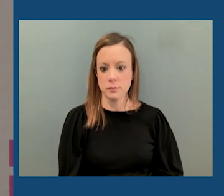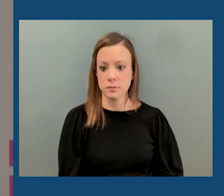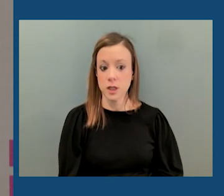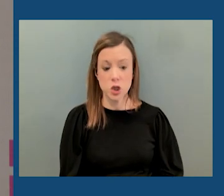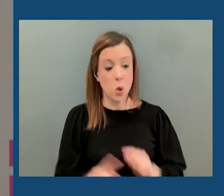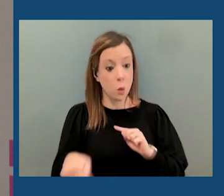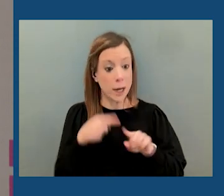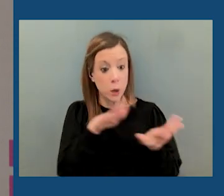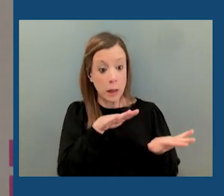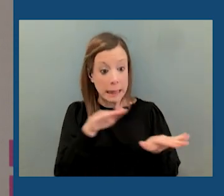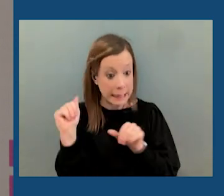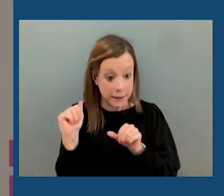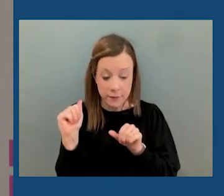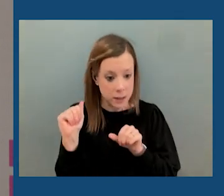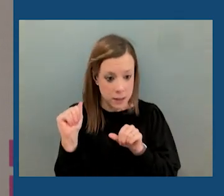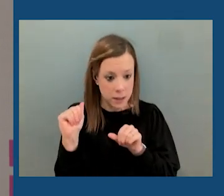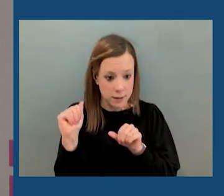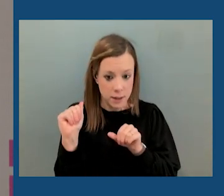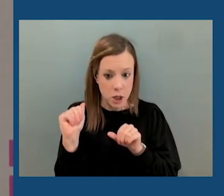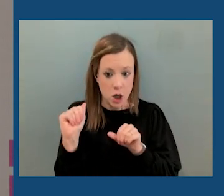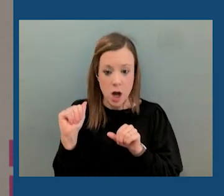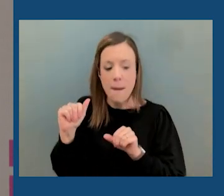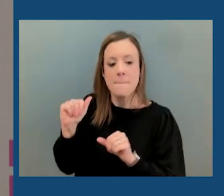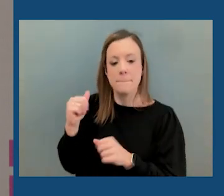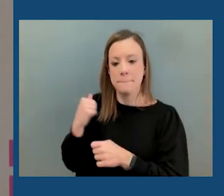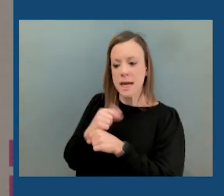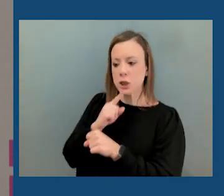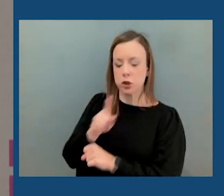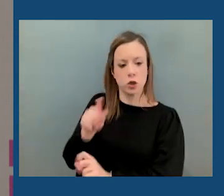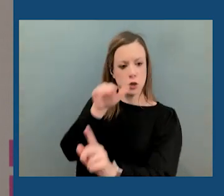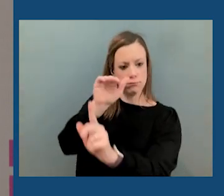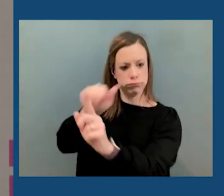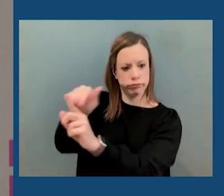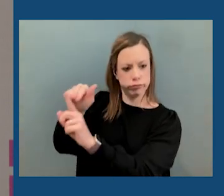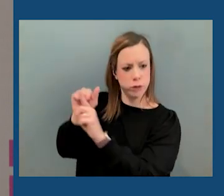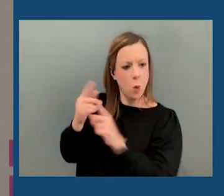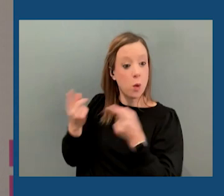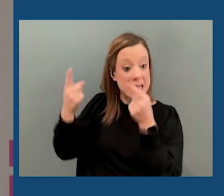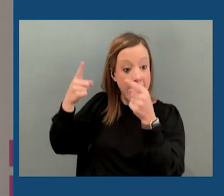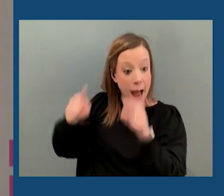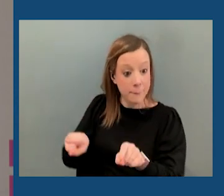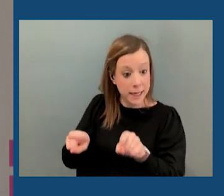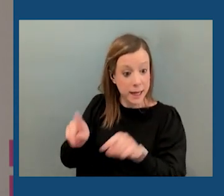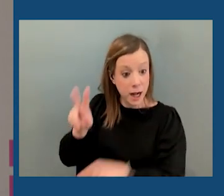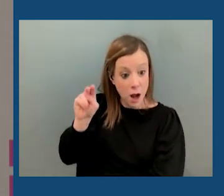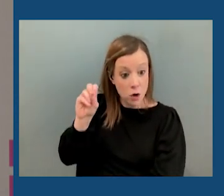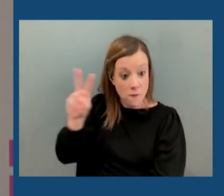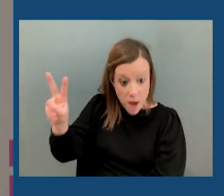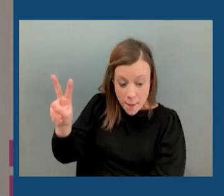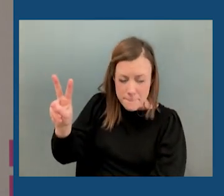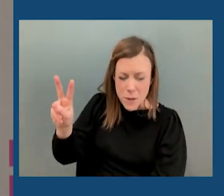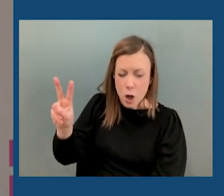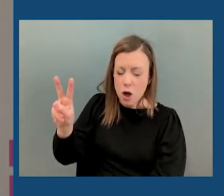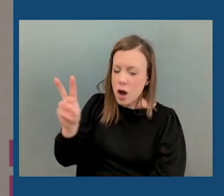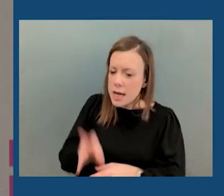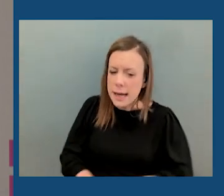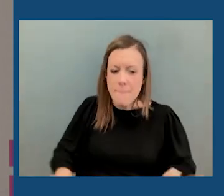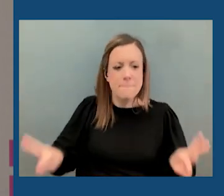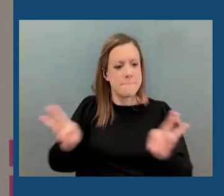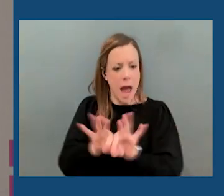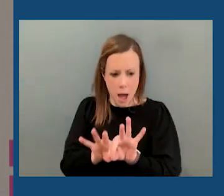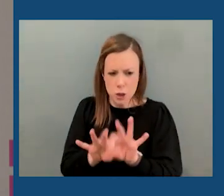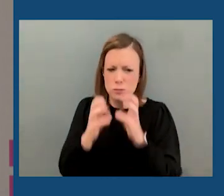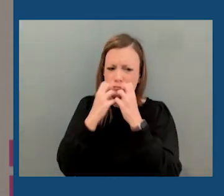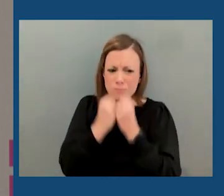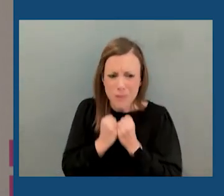opportunity to remind people that what's happening in November matters every way you look at it. Both